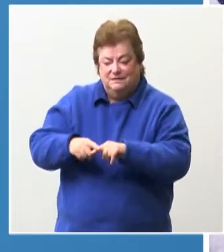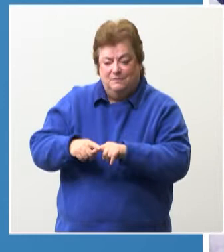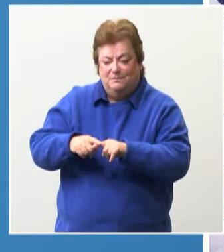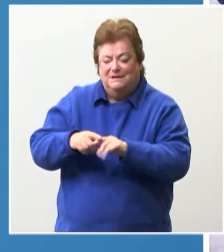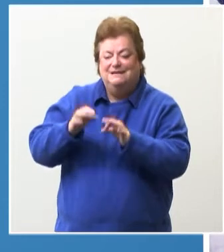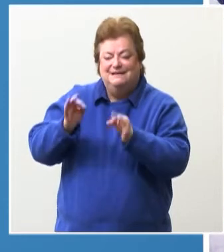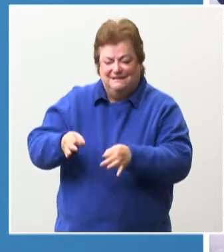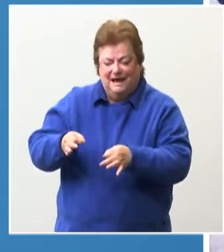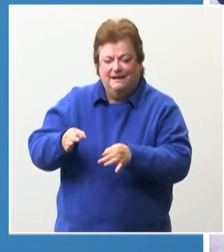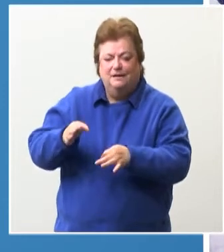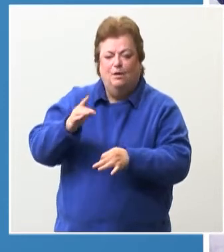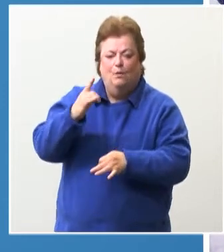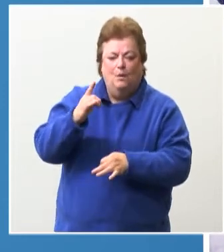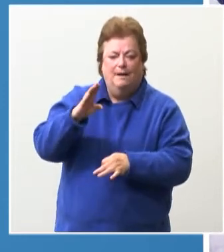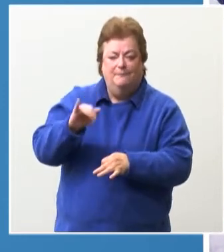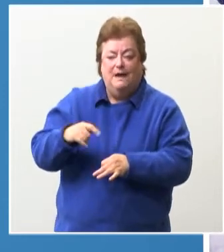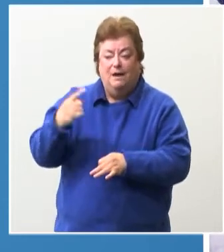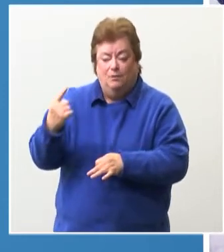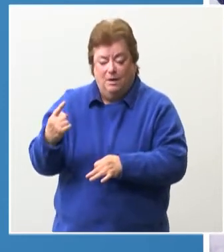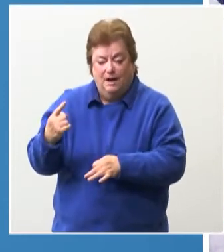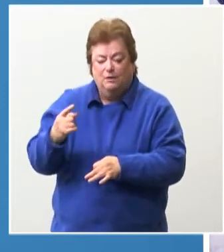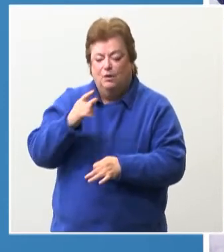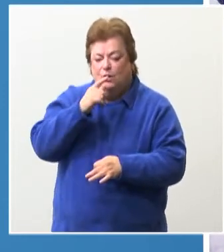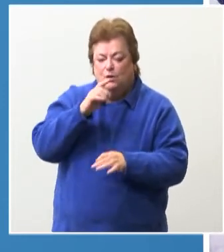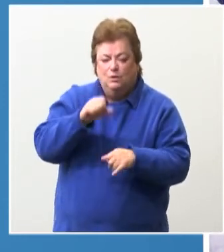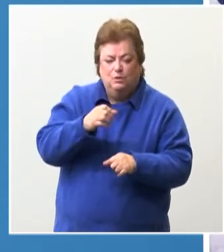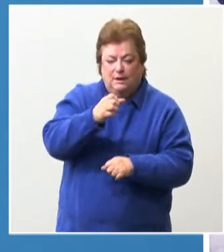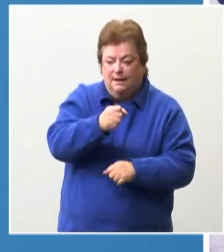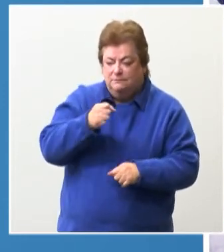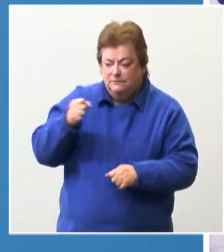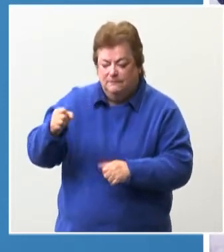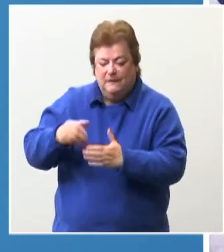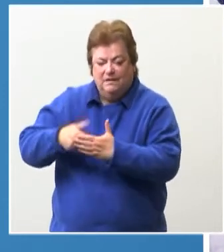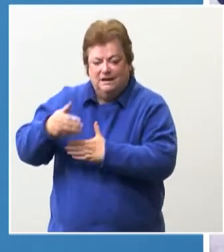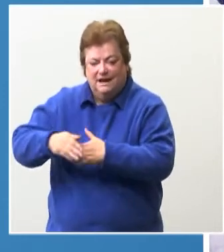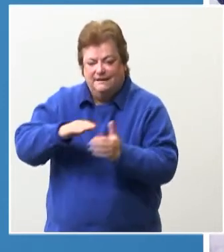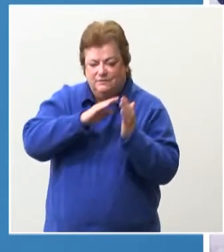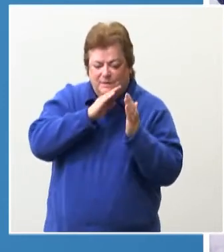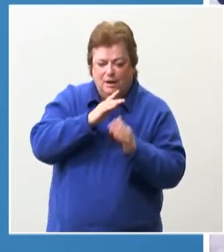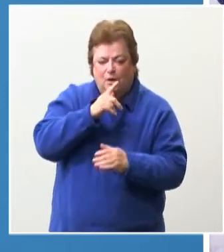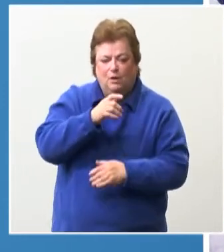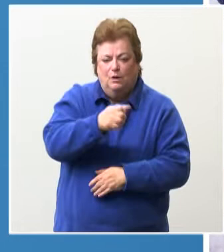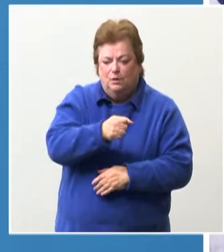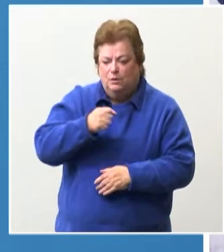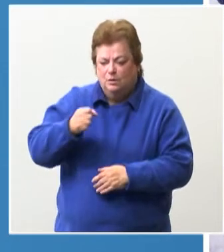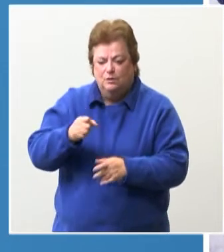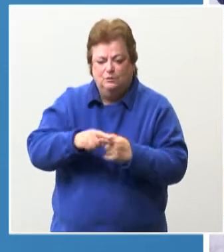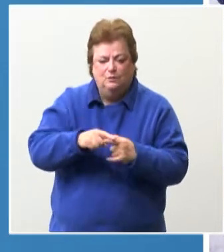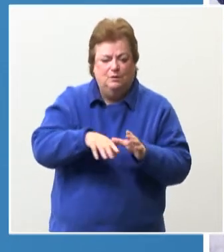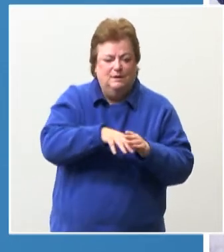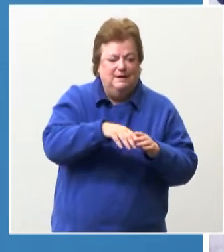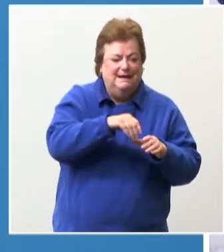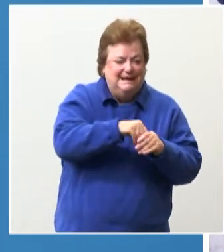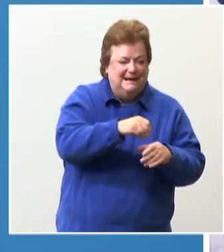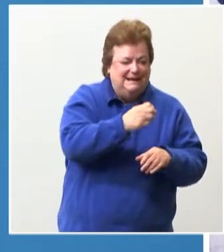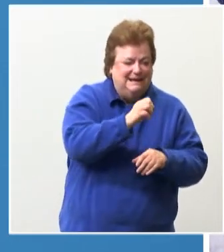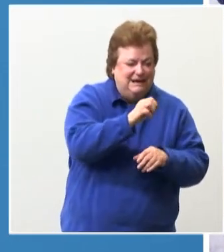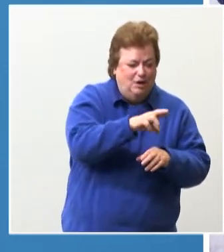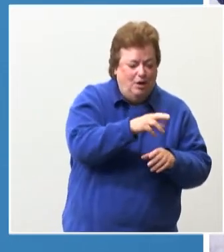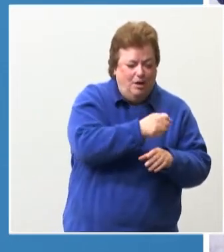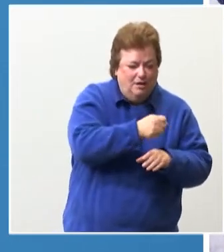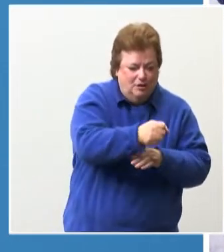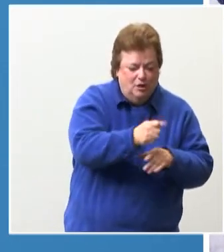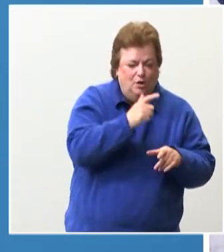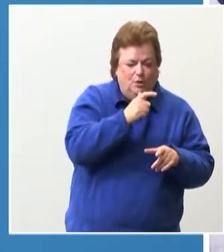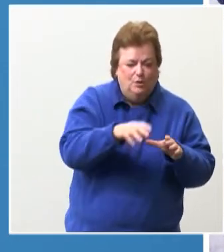basis every hour. We're looking at who can take the next bed, who gets into the ER, who gets out of the ER. All of that is